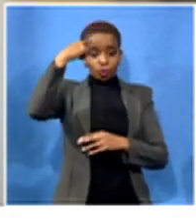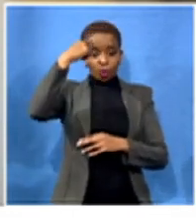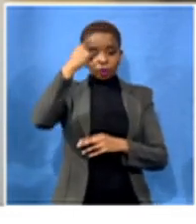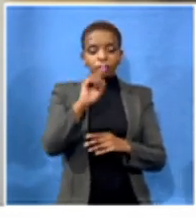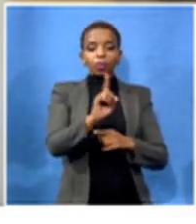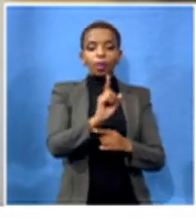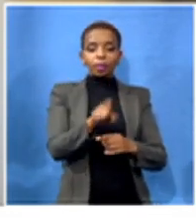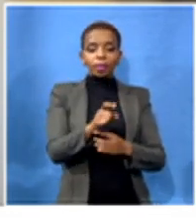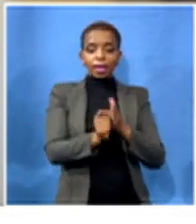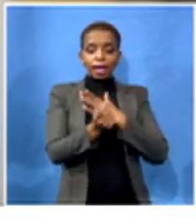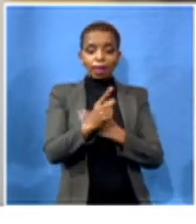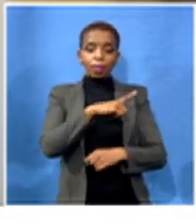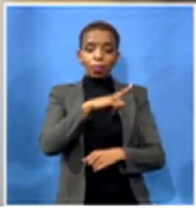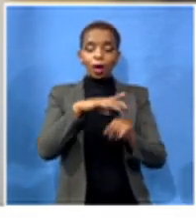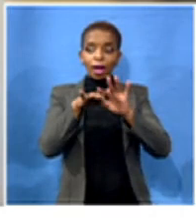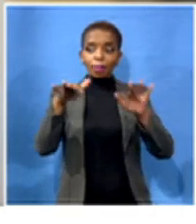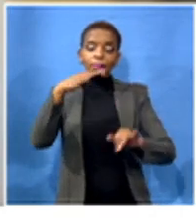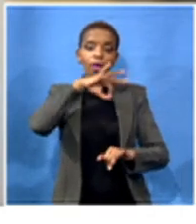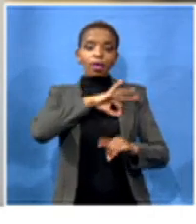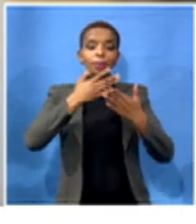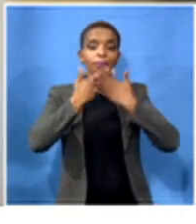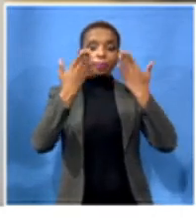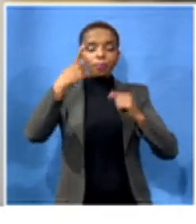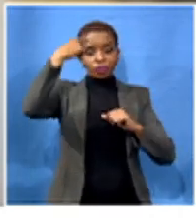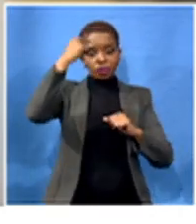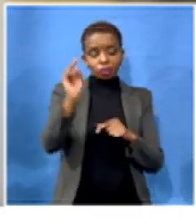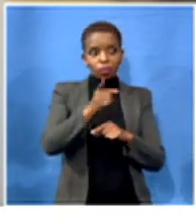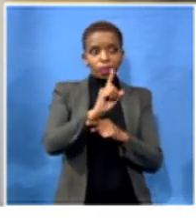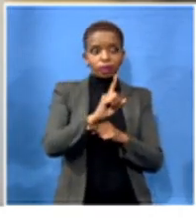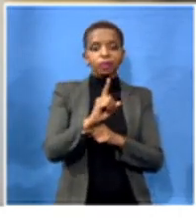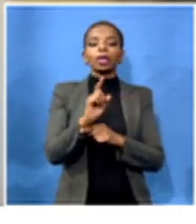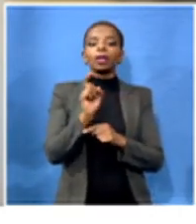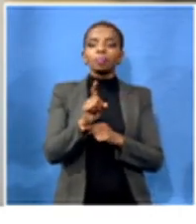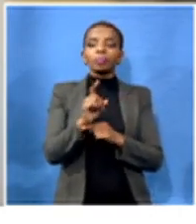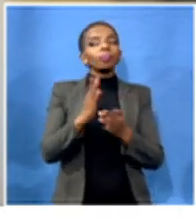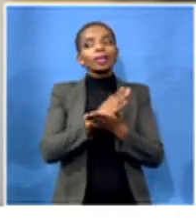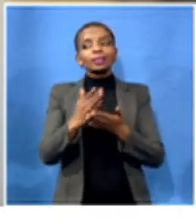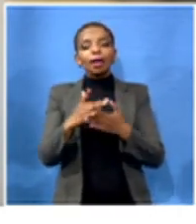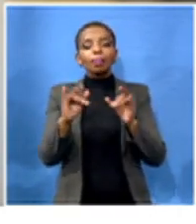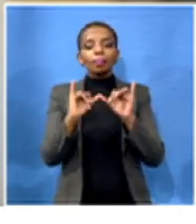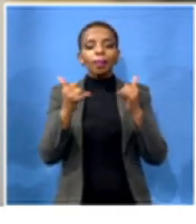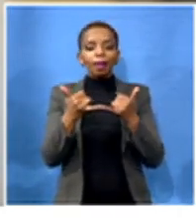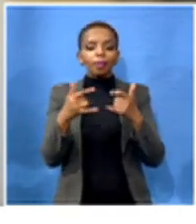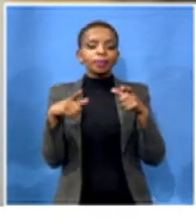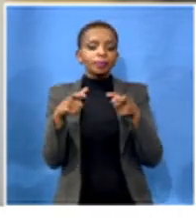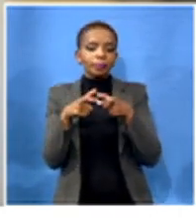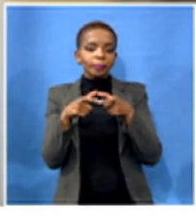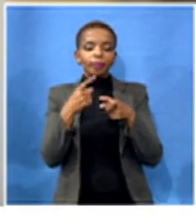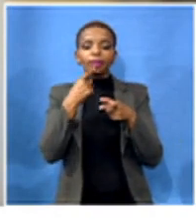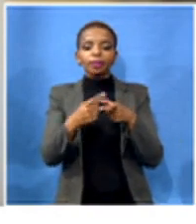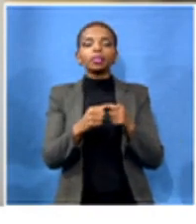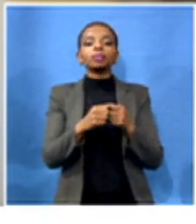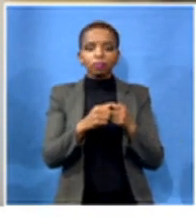of the suggested solutions, and some schemes had said that they would offer a holiday but